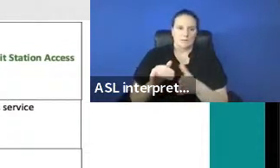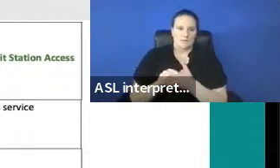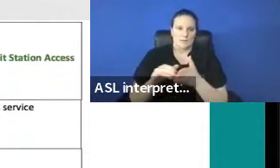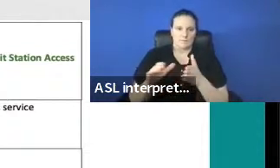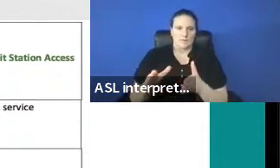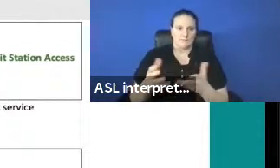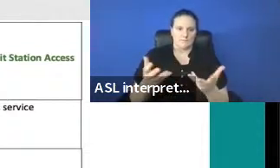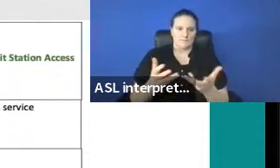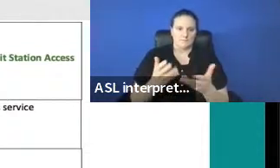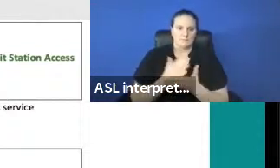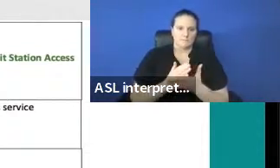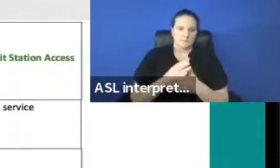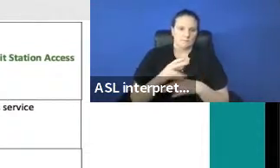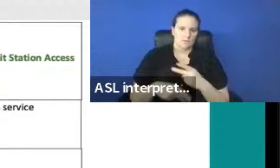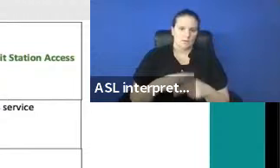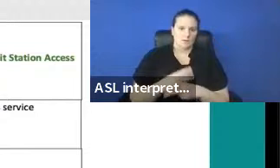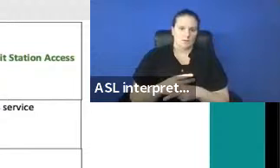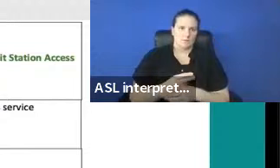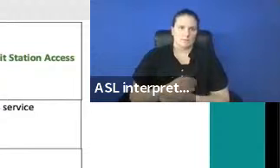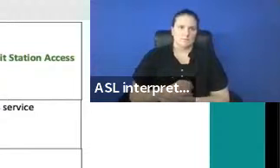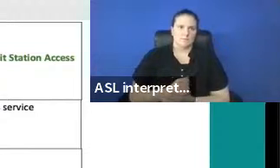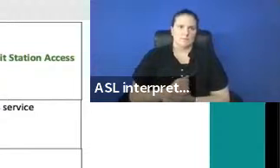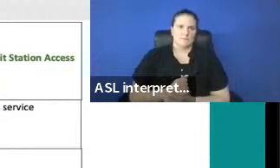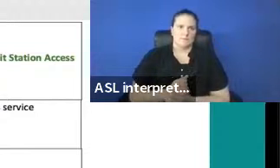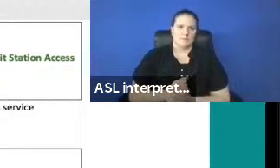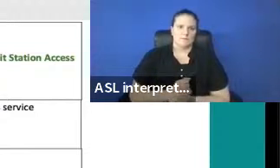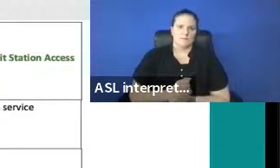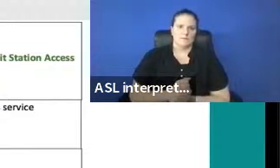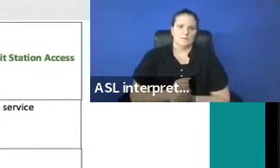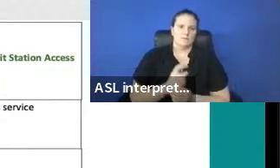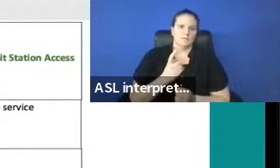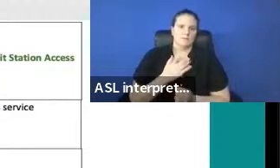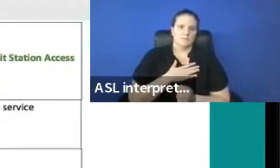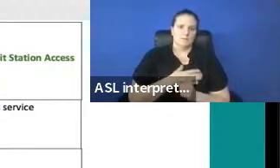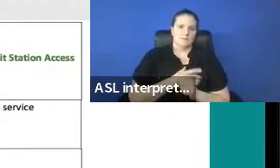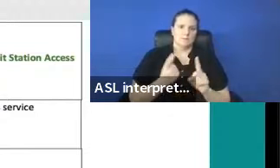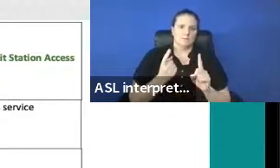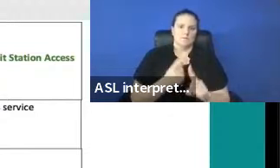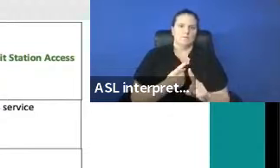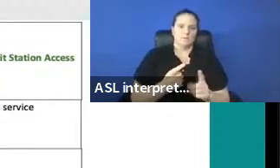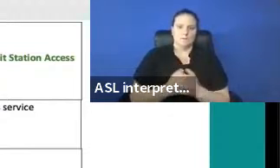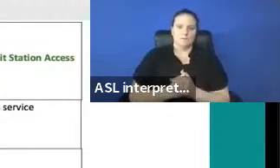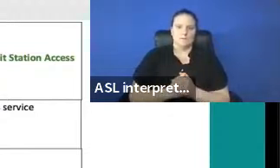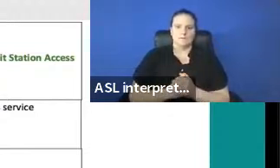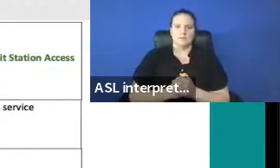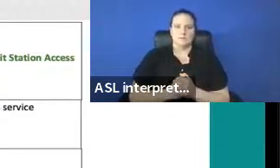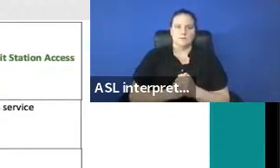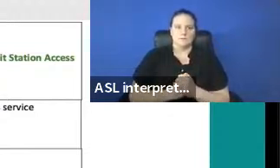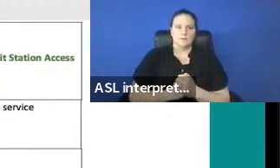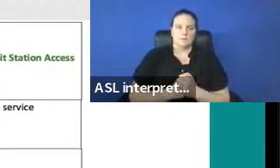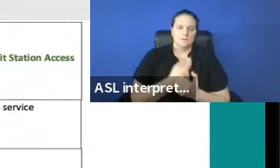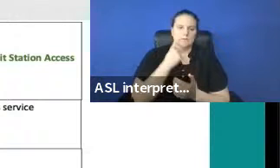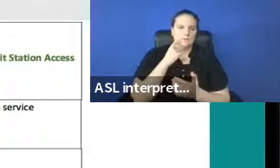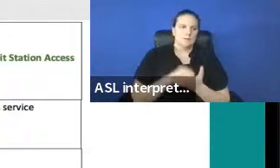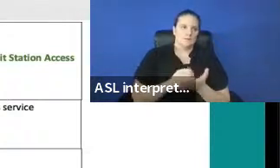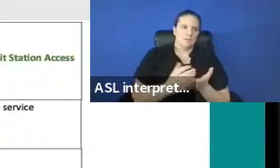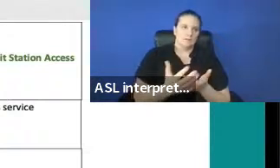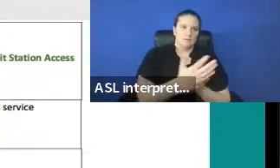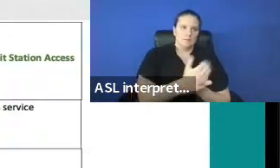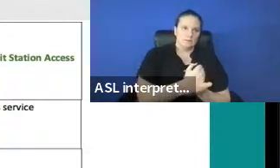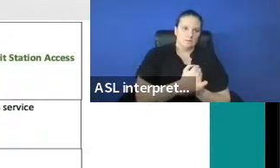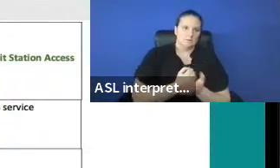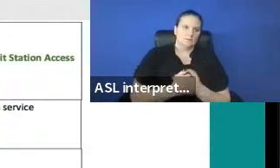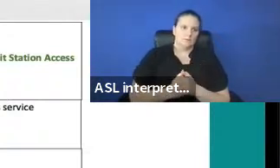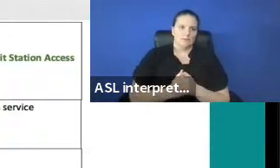some sort of, I guess that would just be my point. It sounds like this group isn't going to be regathering, but what